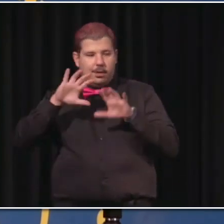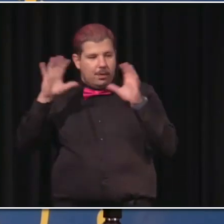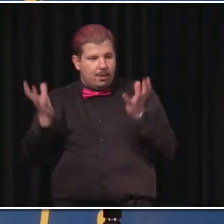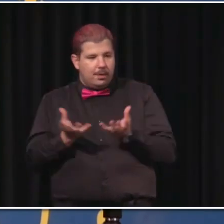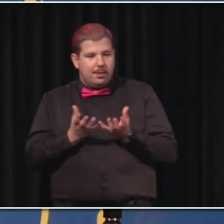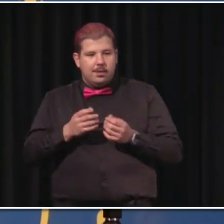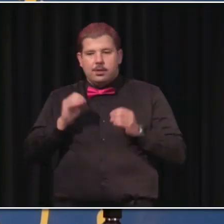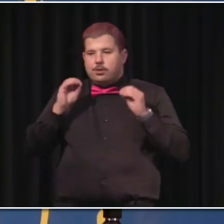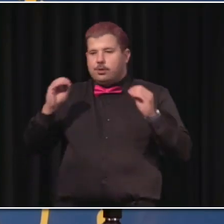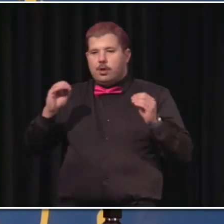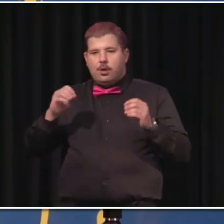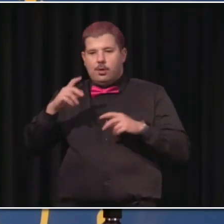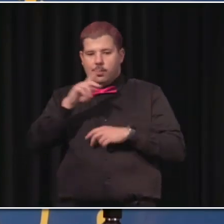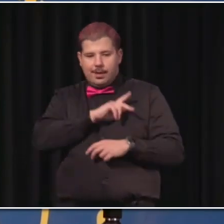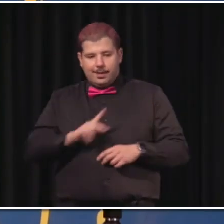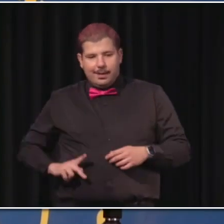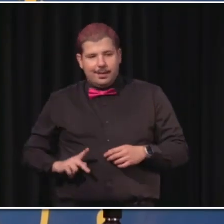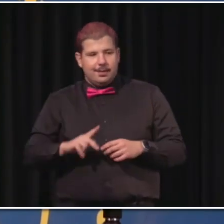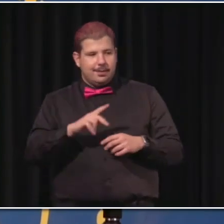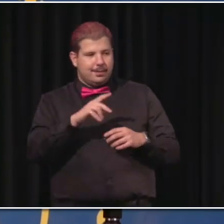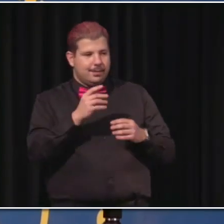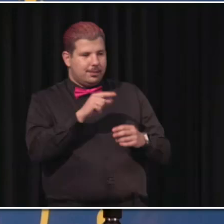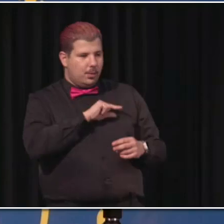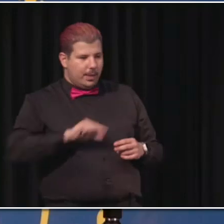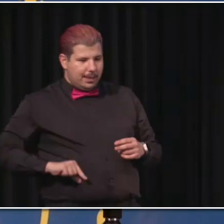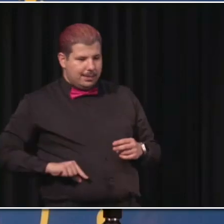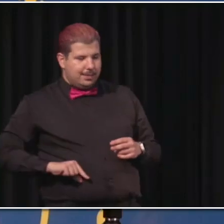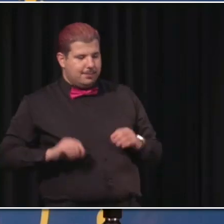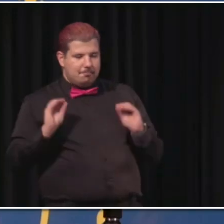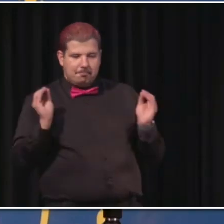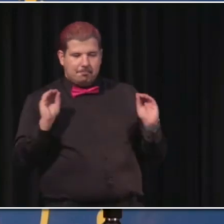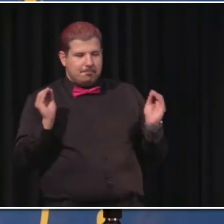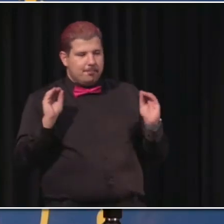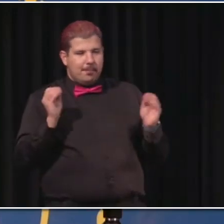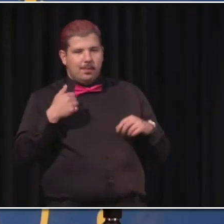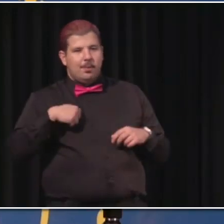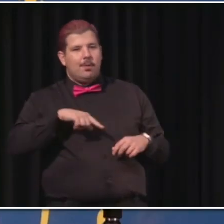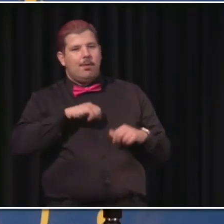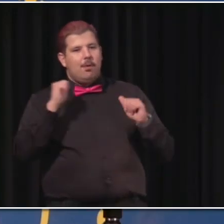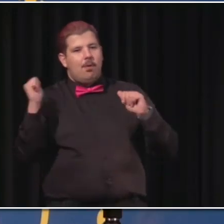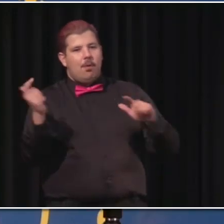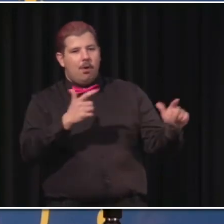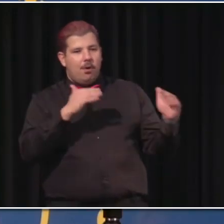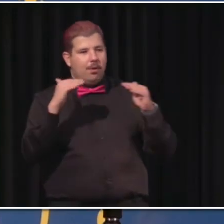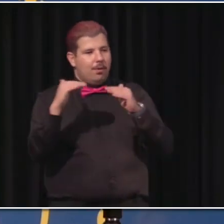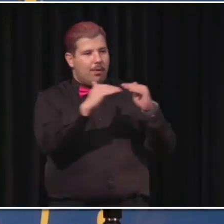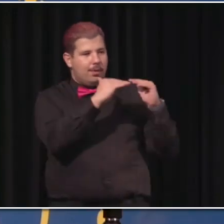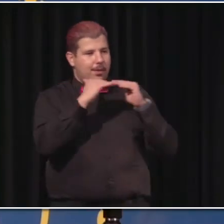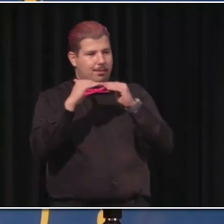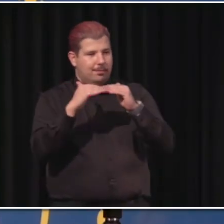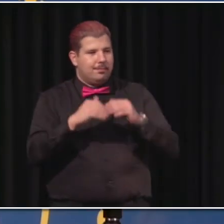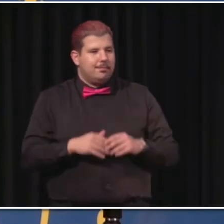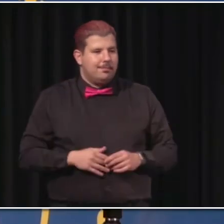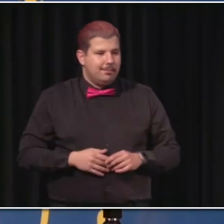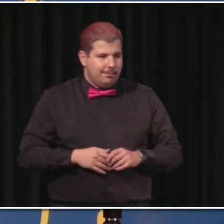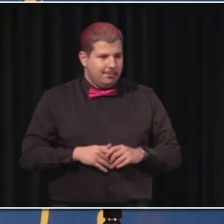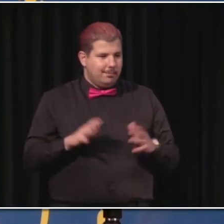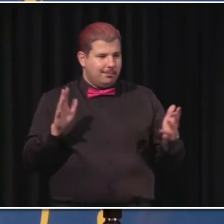are no kings and queens. We are all equal. Thank you.